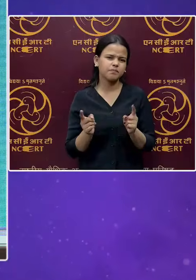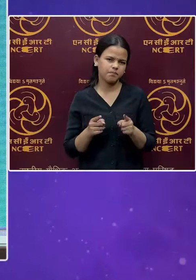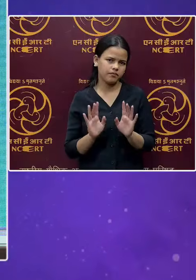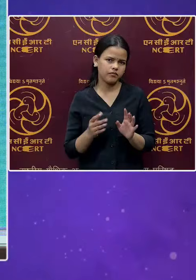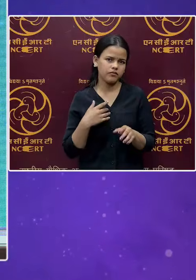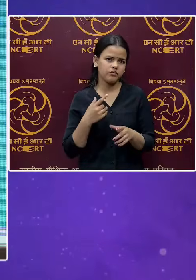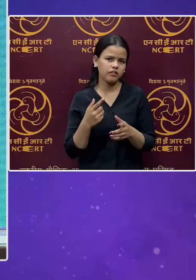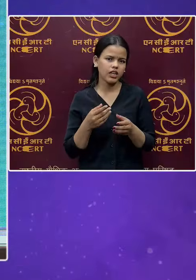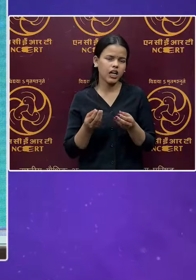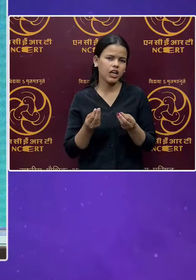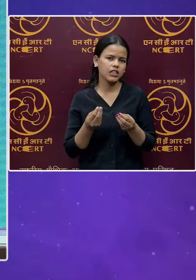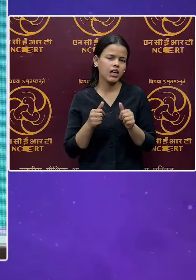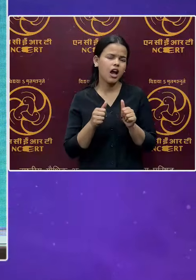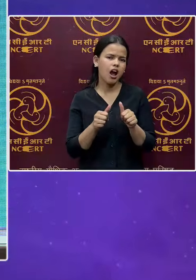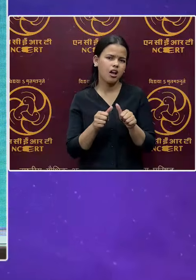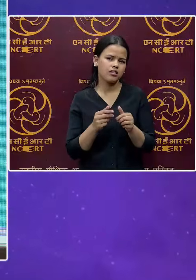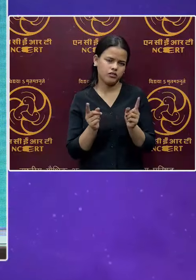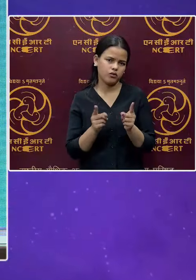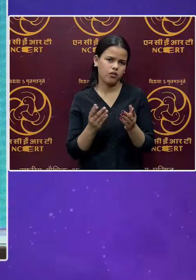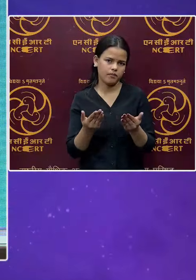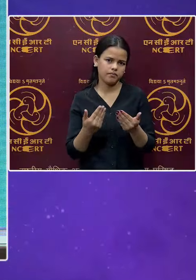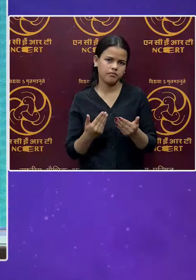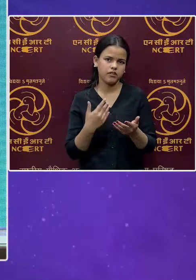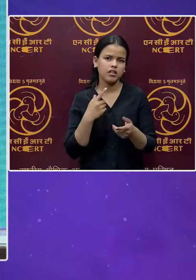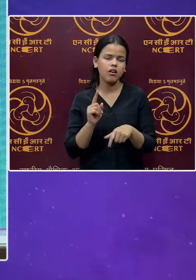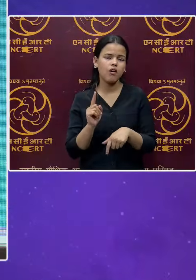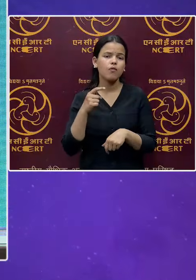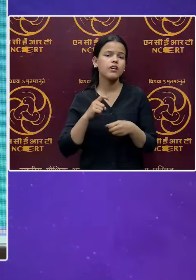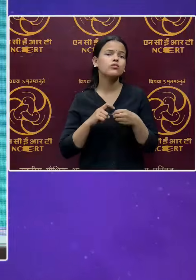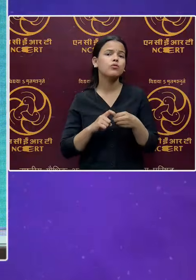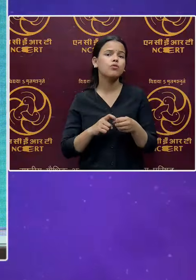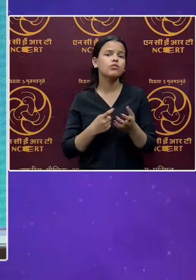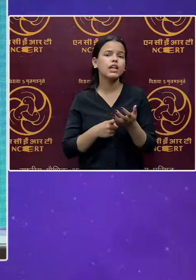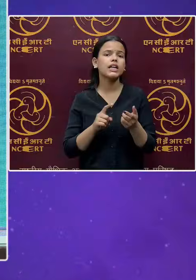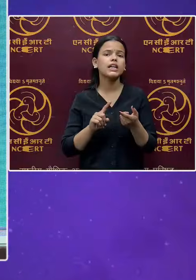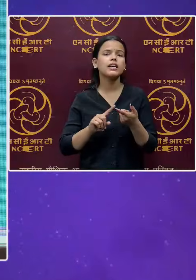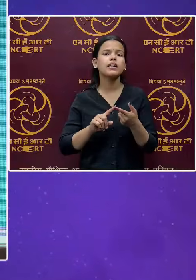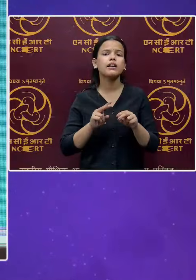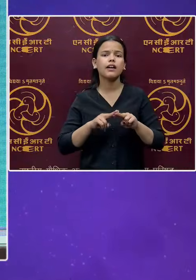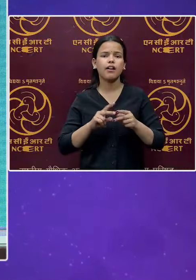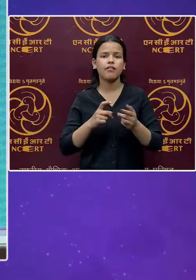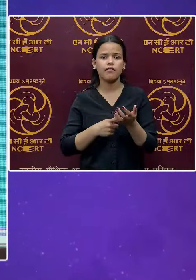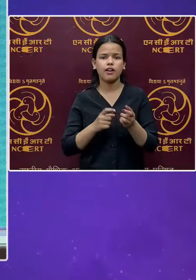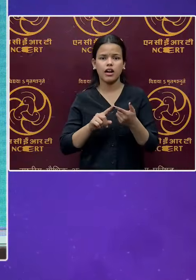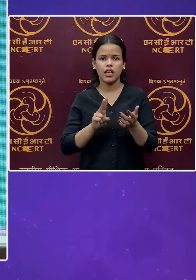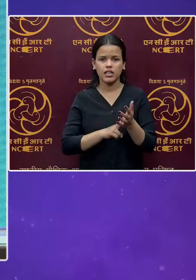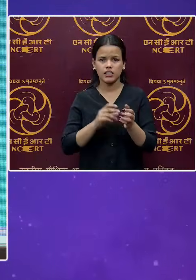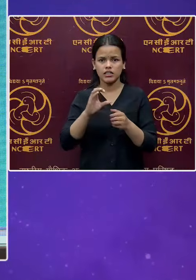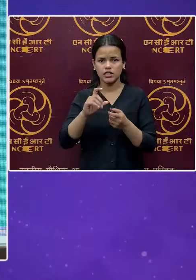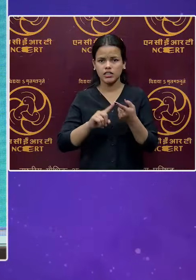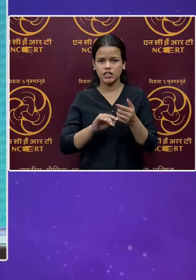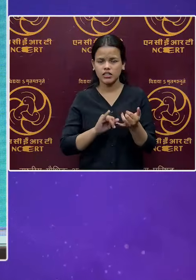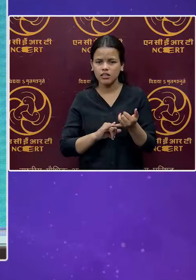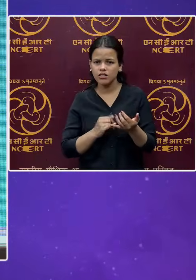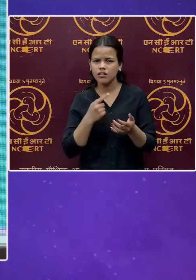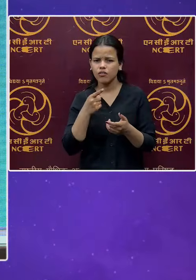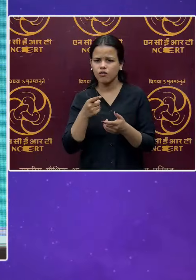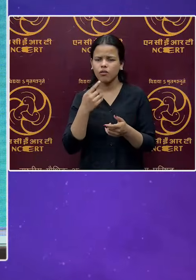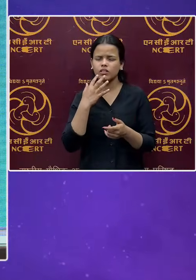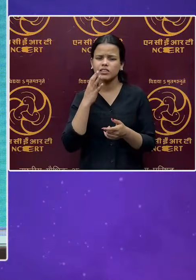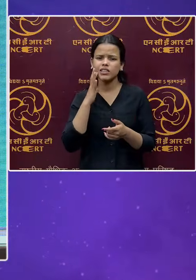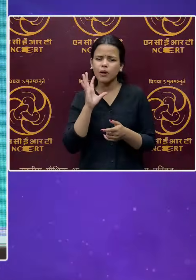briefly, I would like you to answer them. So, my first question is with reference to features of content delivery. What are the important things that we need to